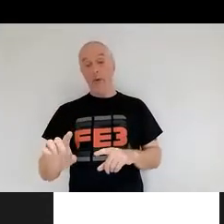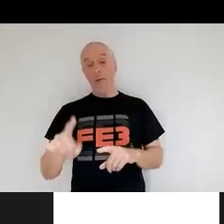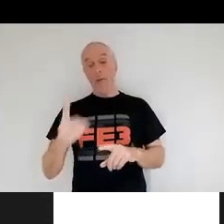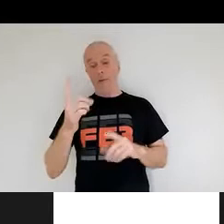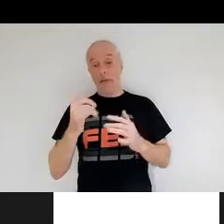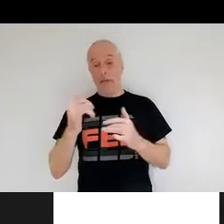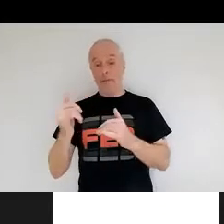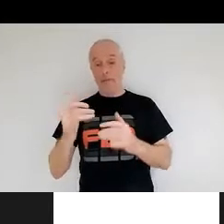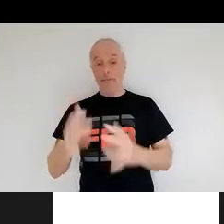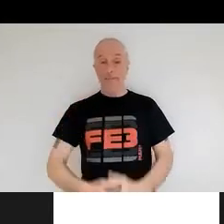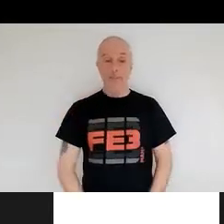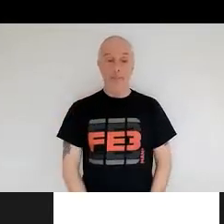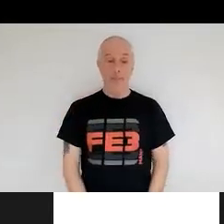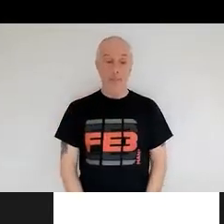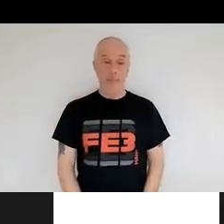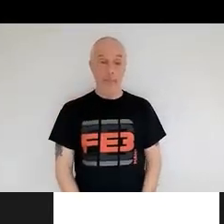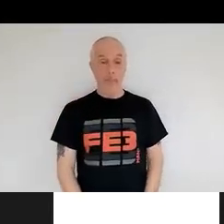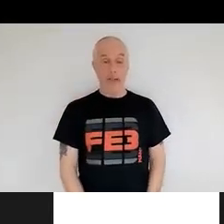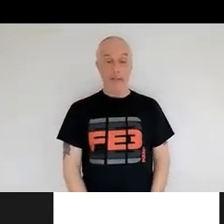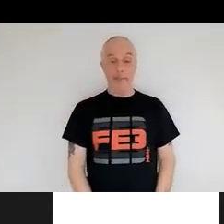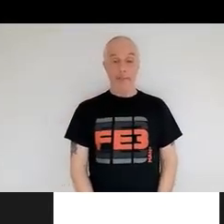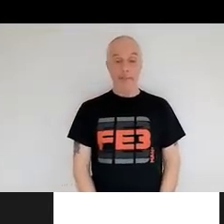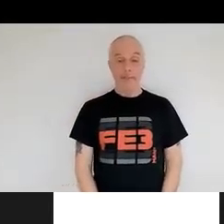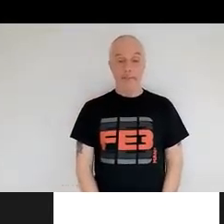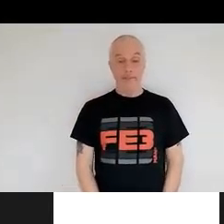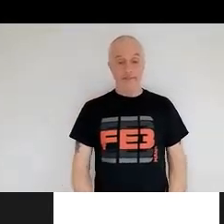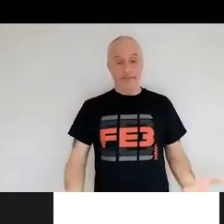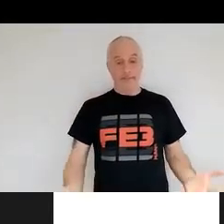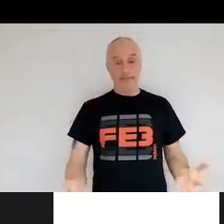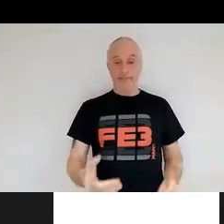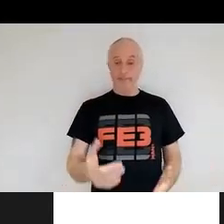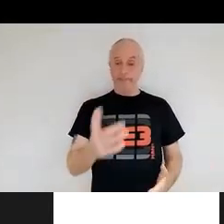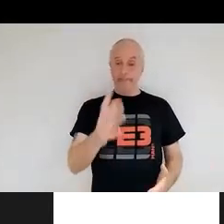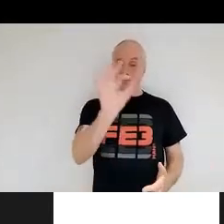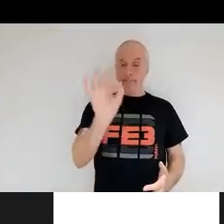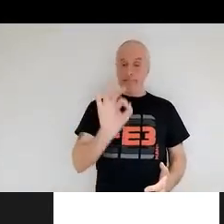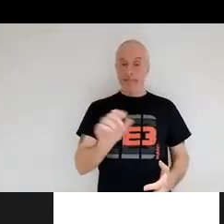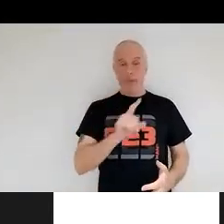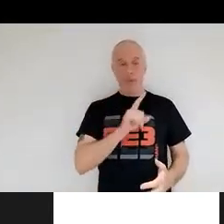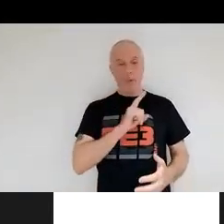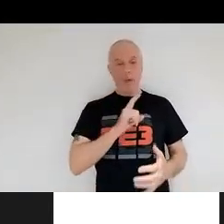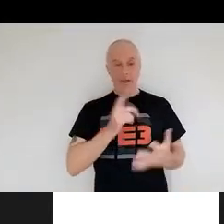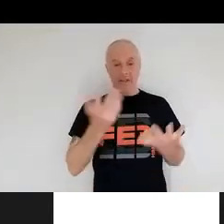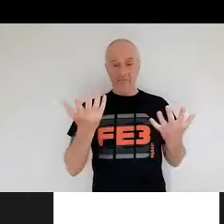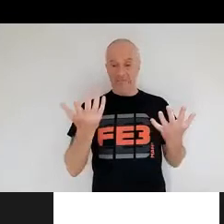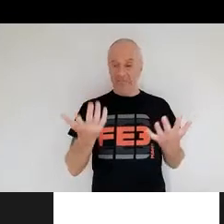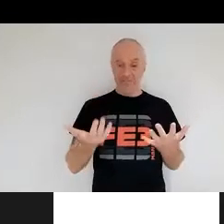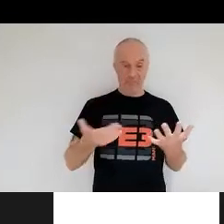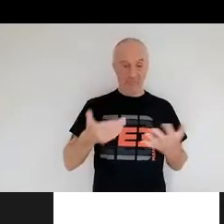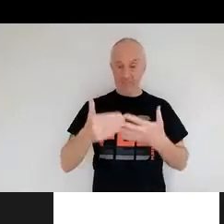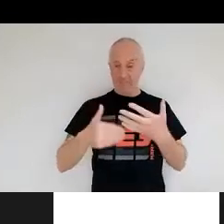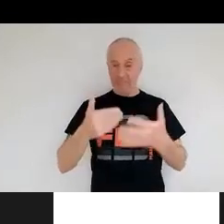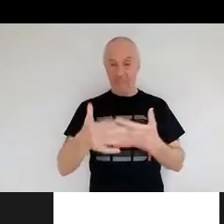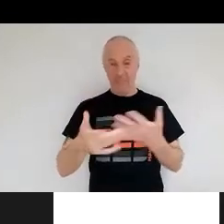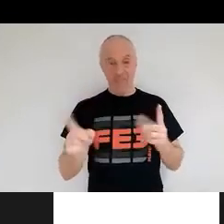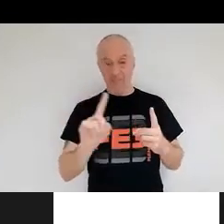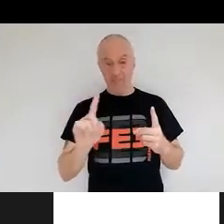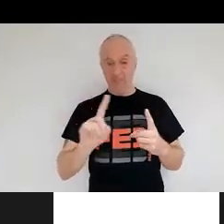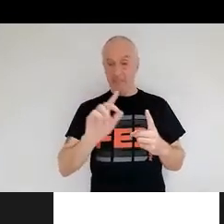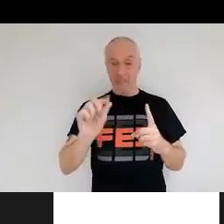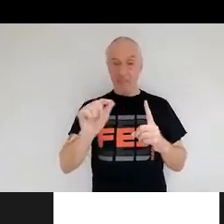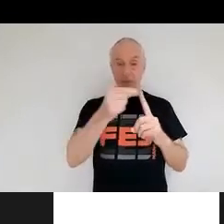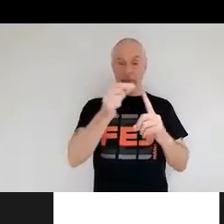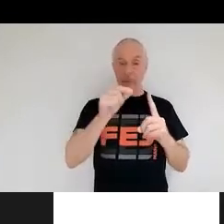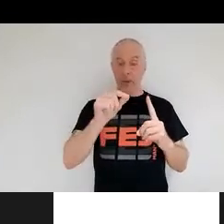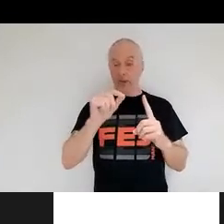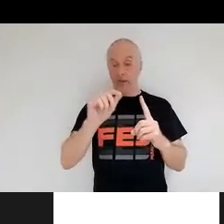So the first question is, why do we bother doing this in the first place? So what's the point of blending hydrogen into